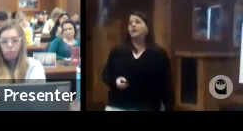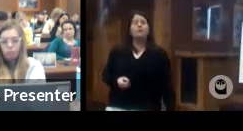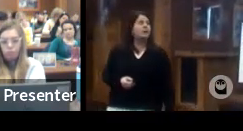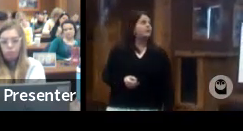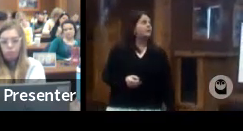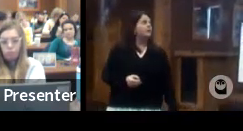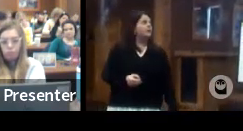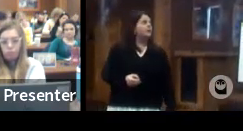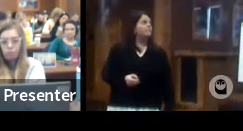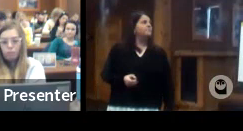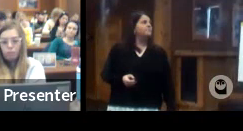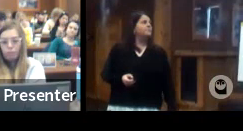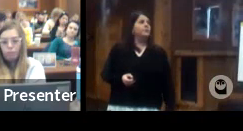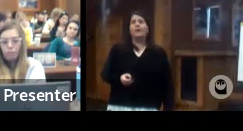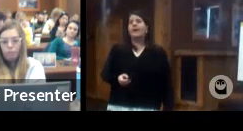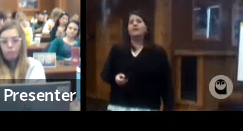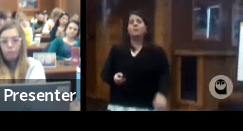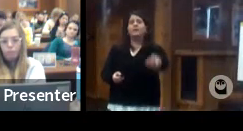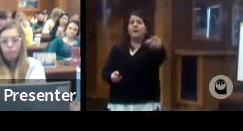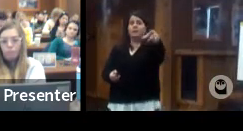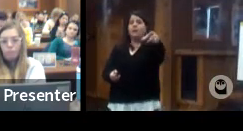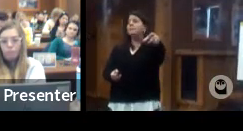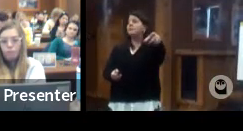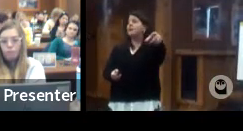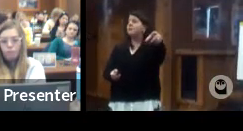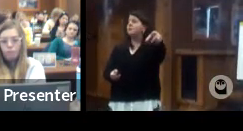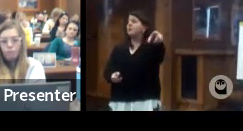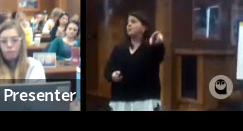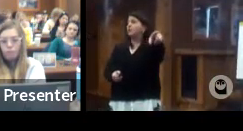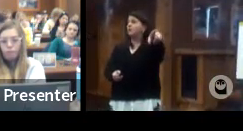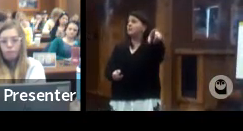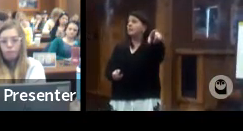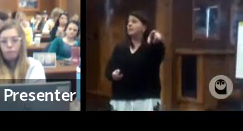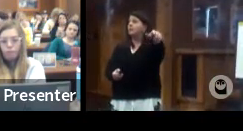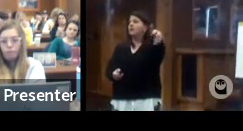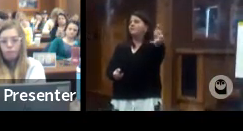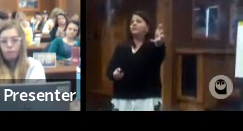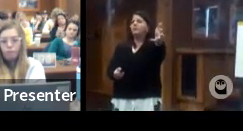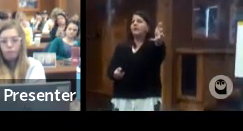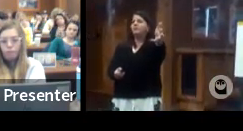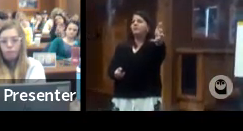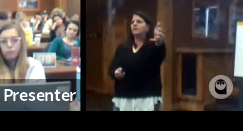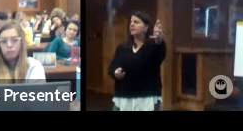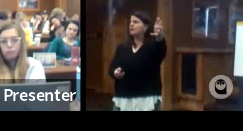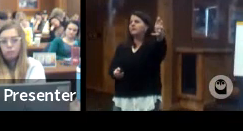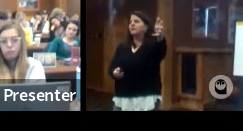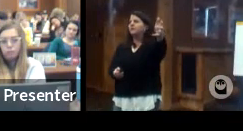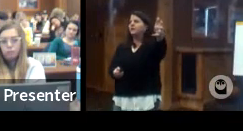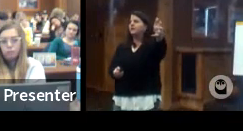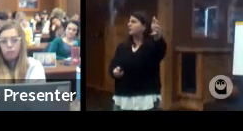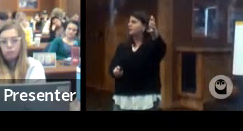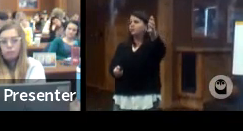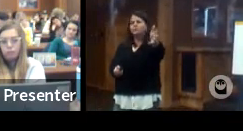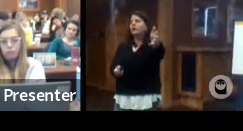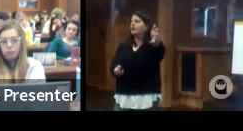or educate on, and what cannot be said. So like Rochelle said, you know, offender behaviors, if that's not